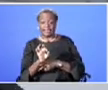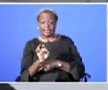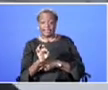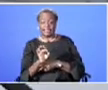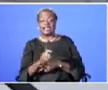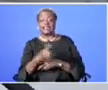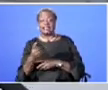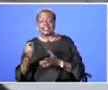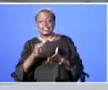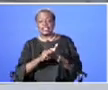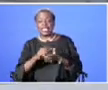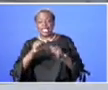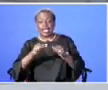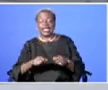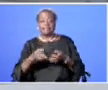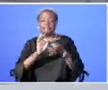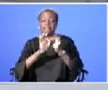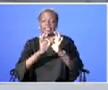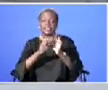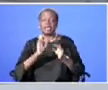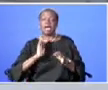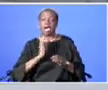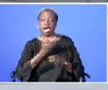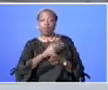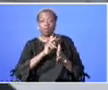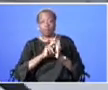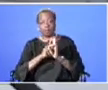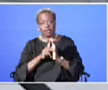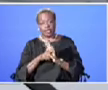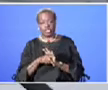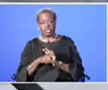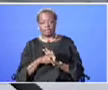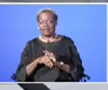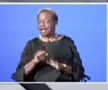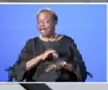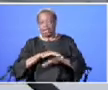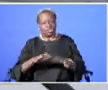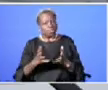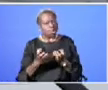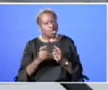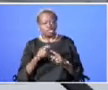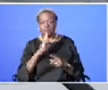devices that can fit our population. And I don't want to be